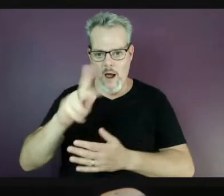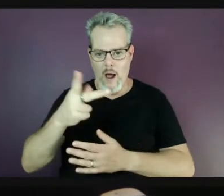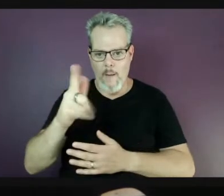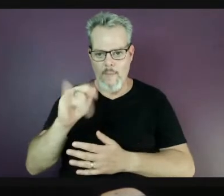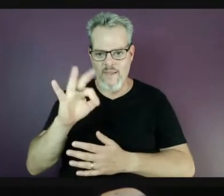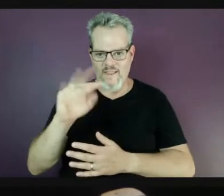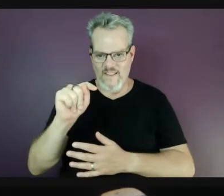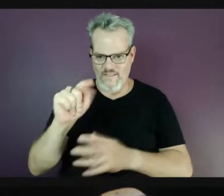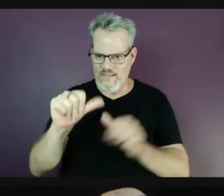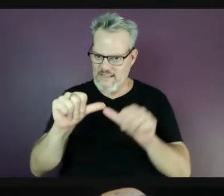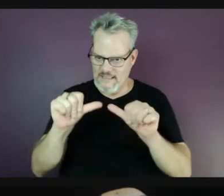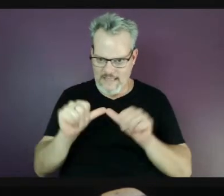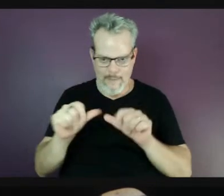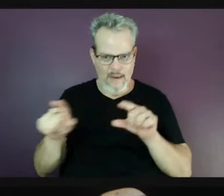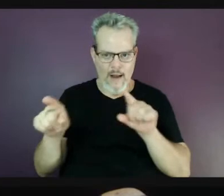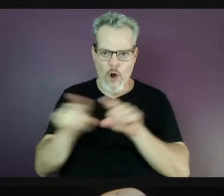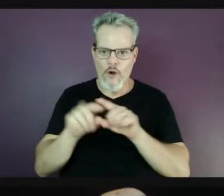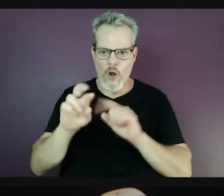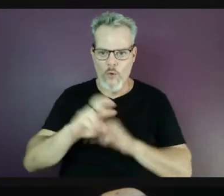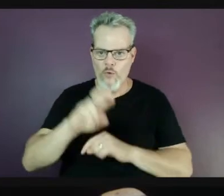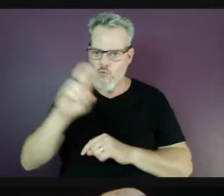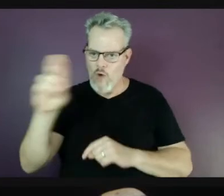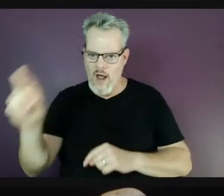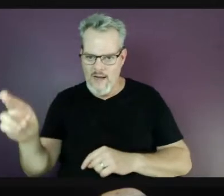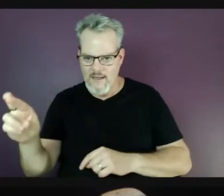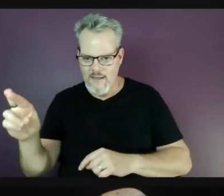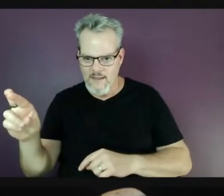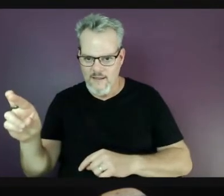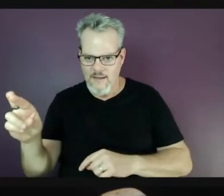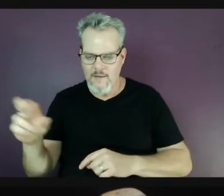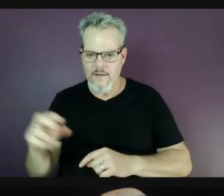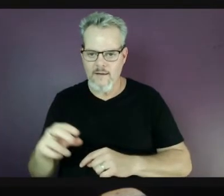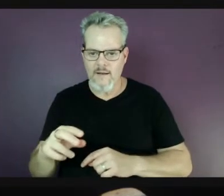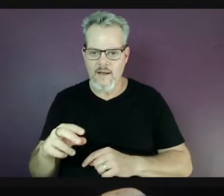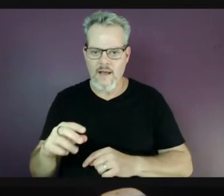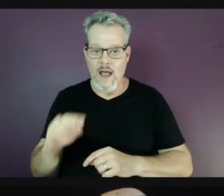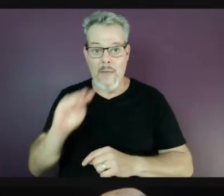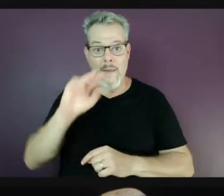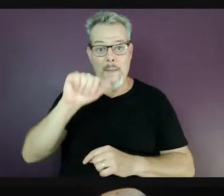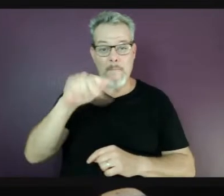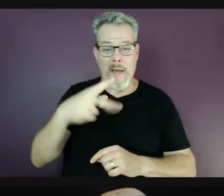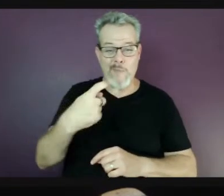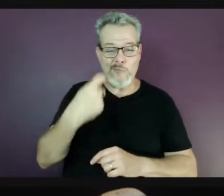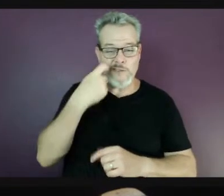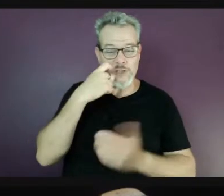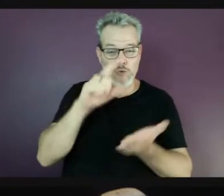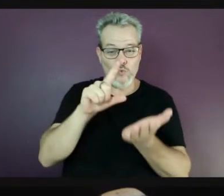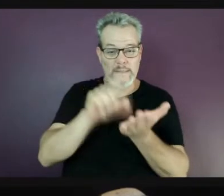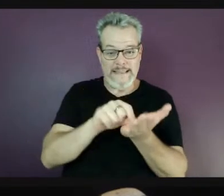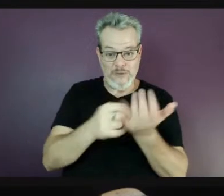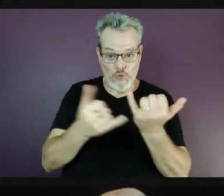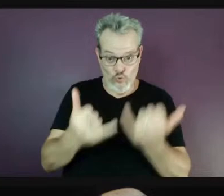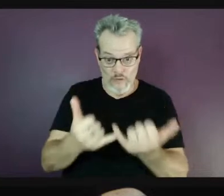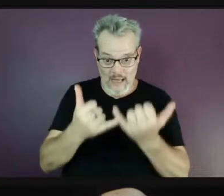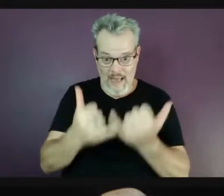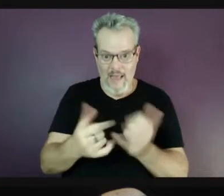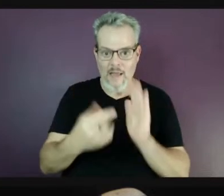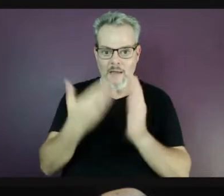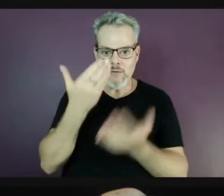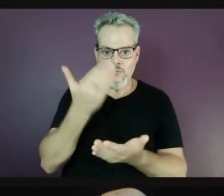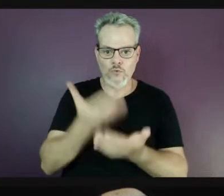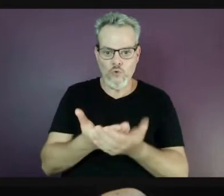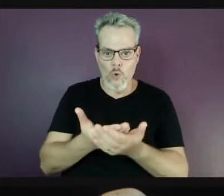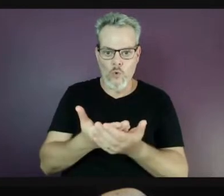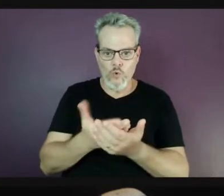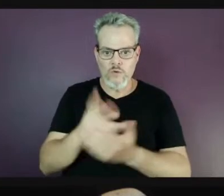the right side of it right there. And the map they just released today, which shows center